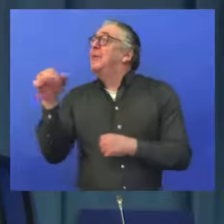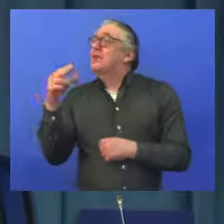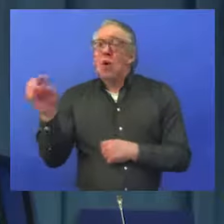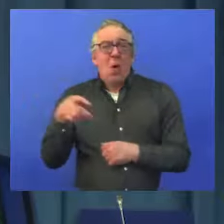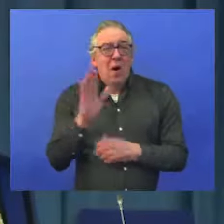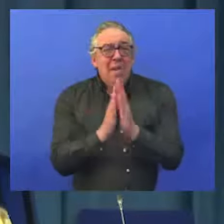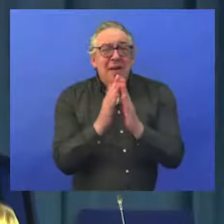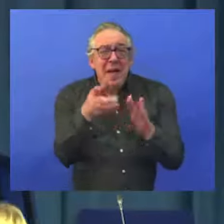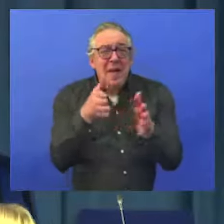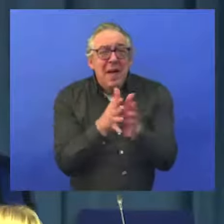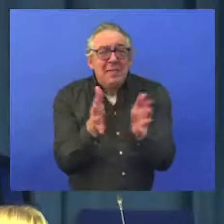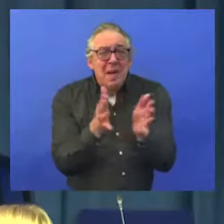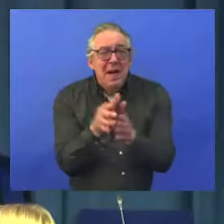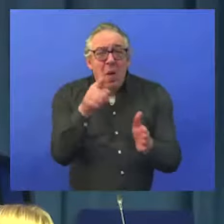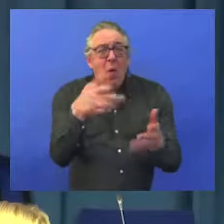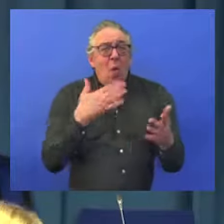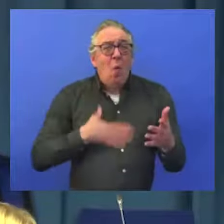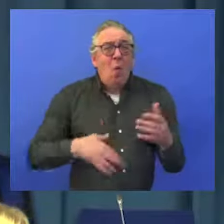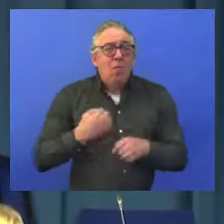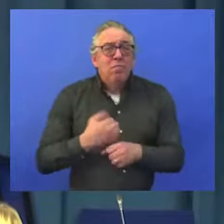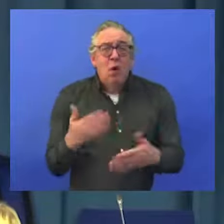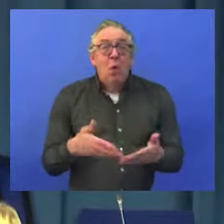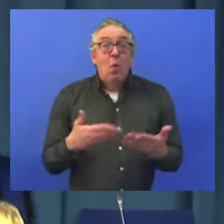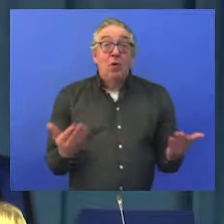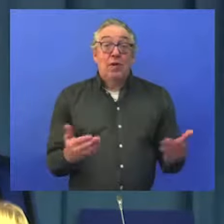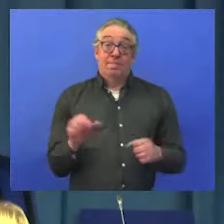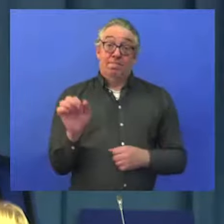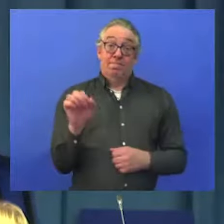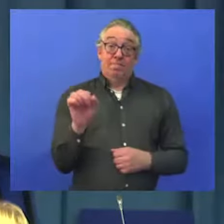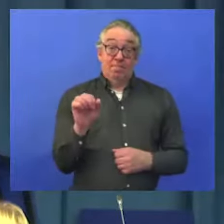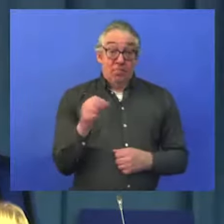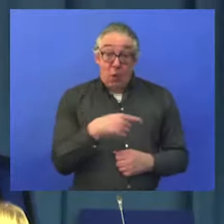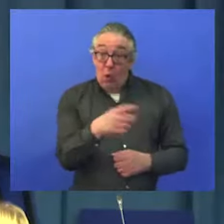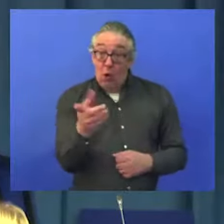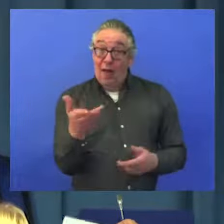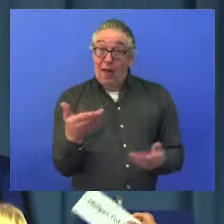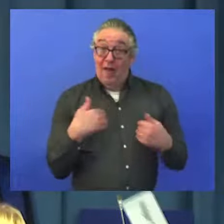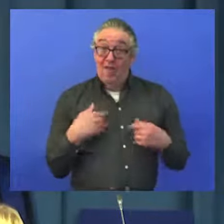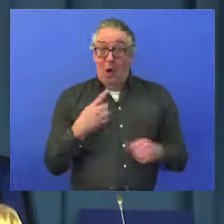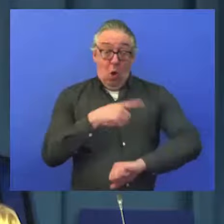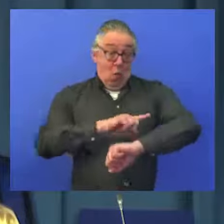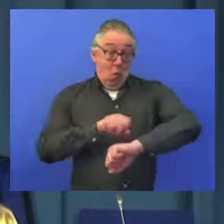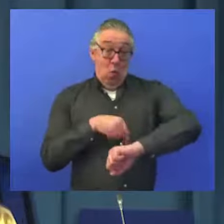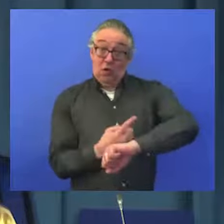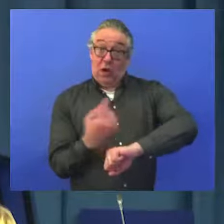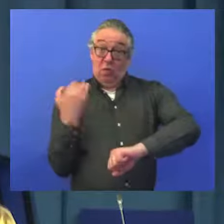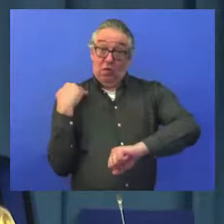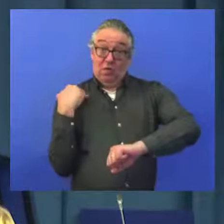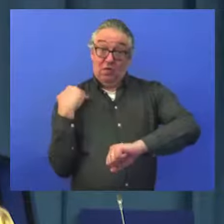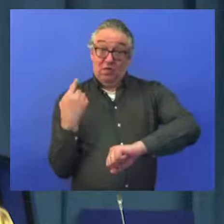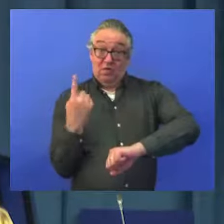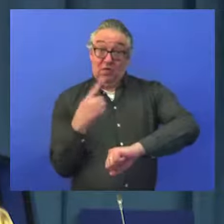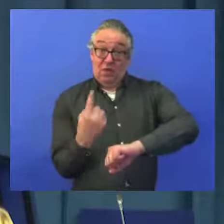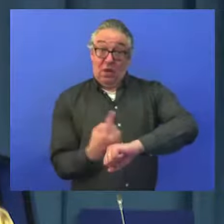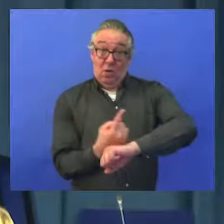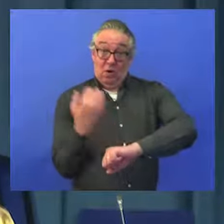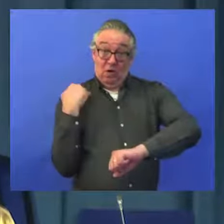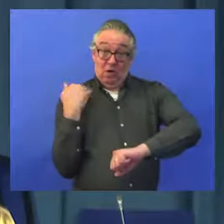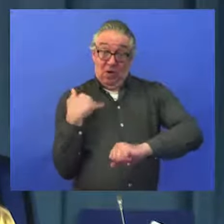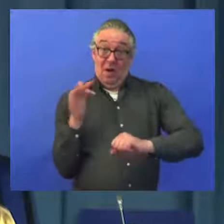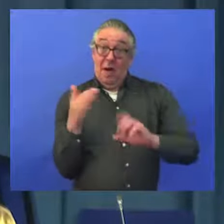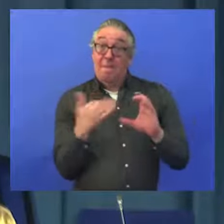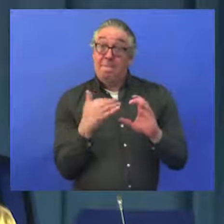Okay, so you should all have received an email an hour ago about this outdoor activity. So that means you should